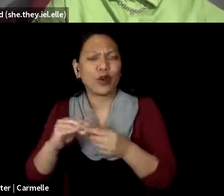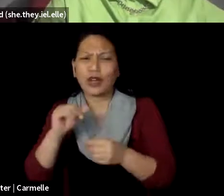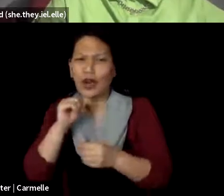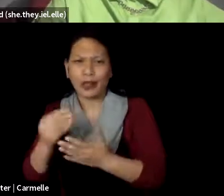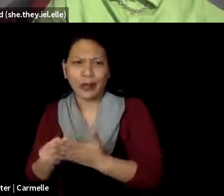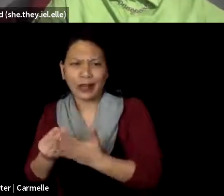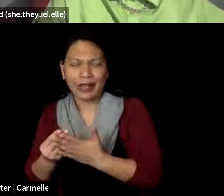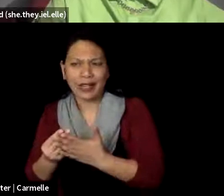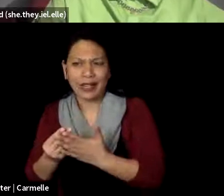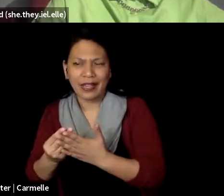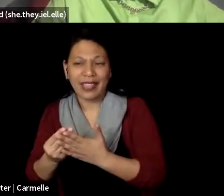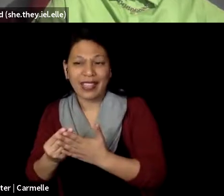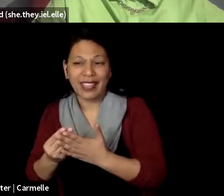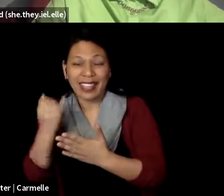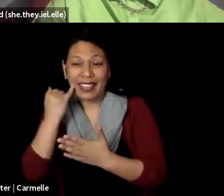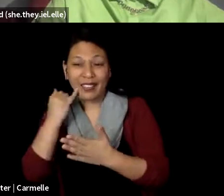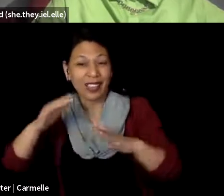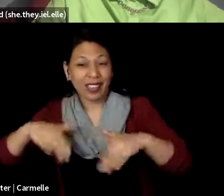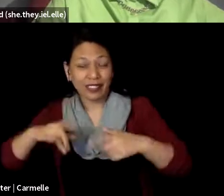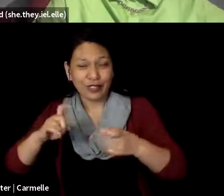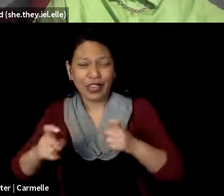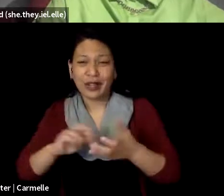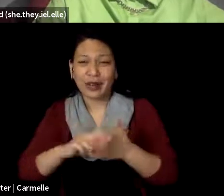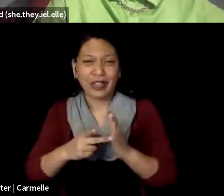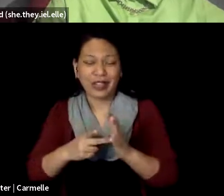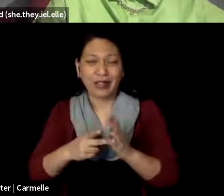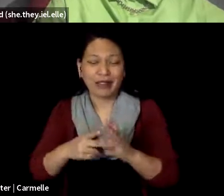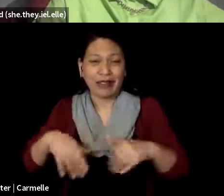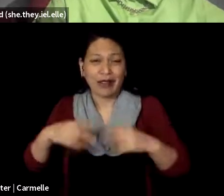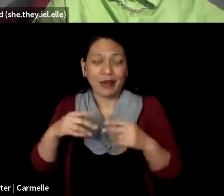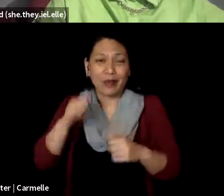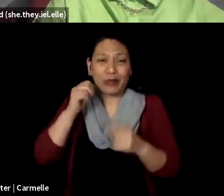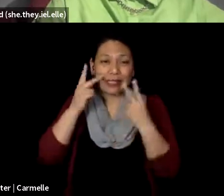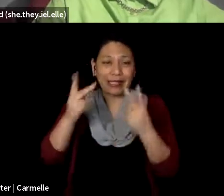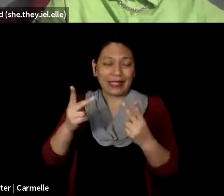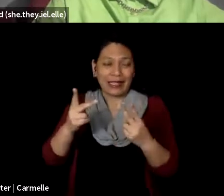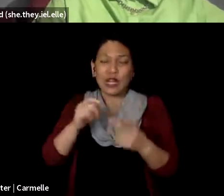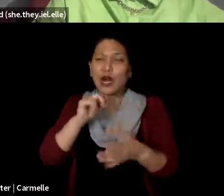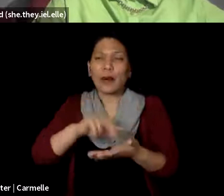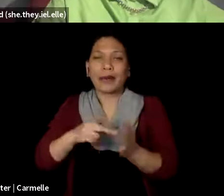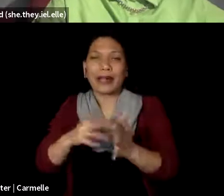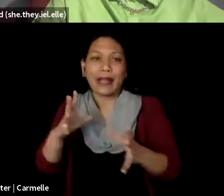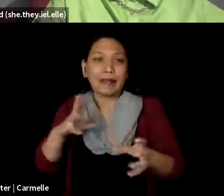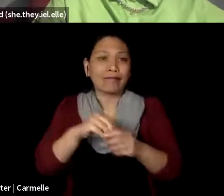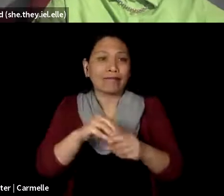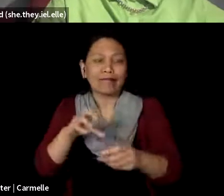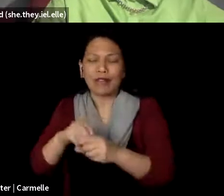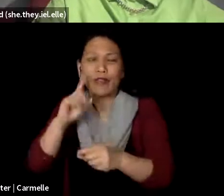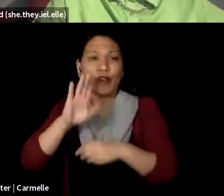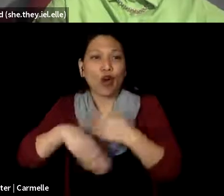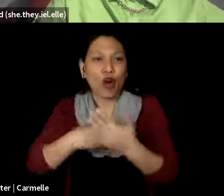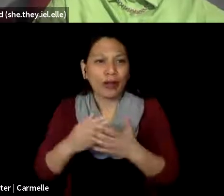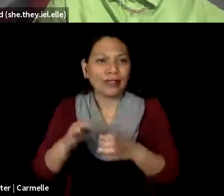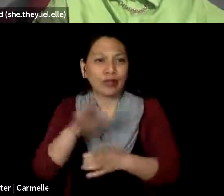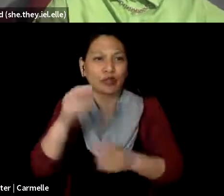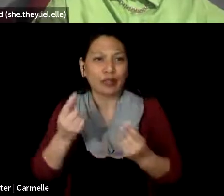accountable for not engaging in those practices. And it's not to say that they have to engage in every spiritual practice, but give the space to